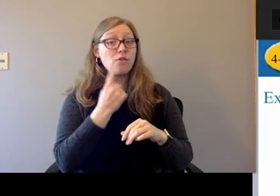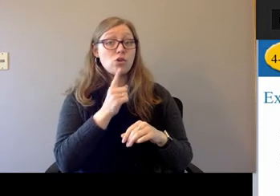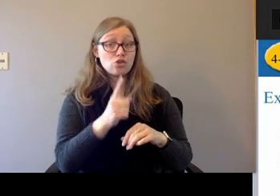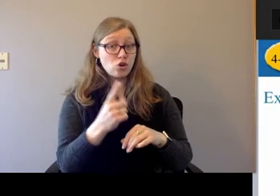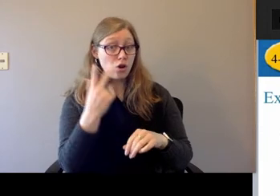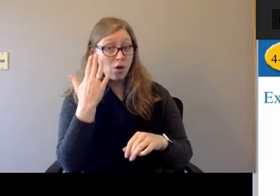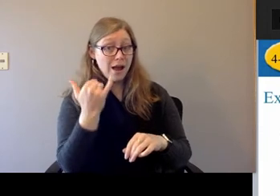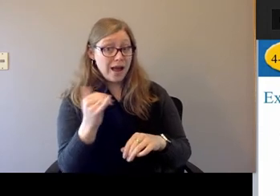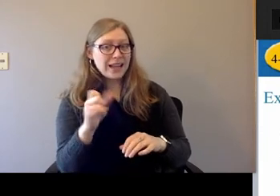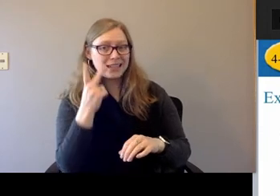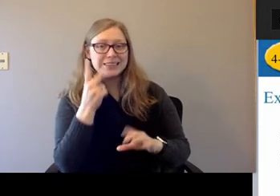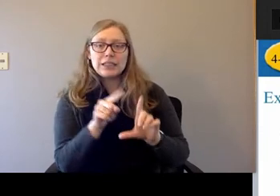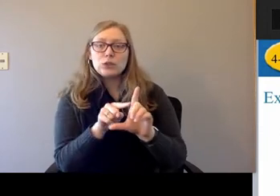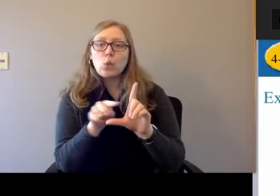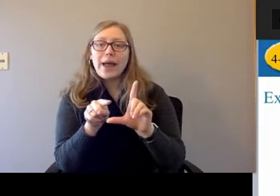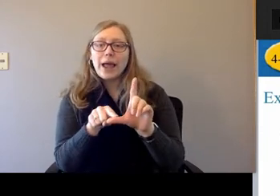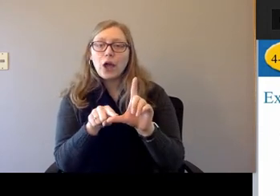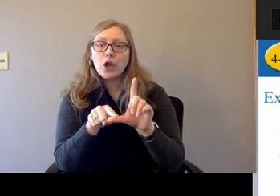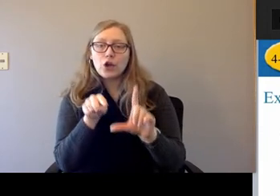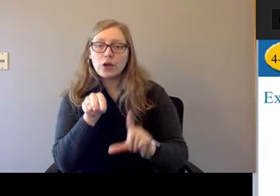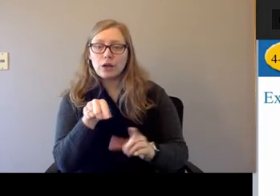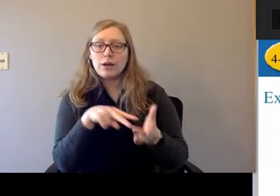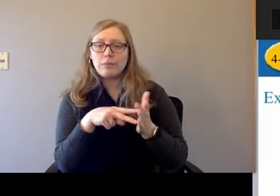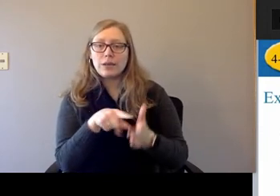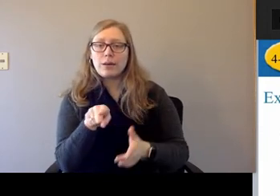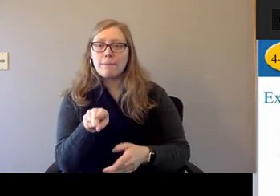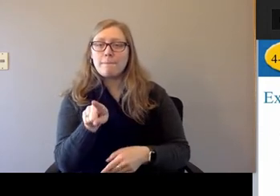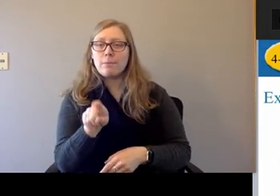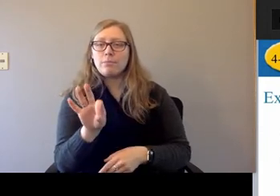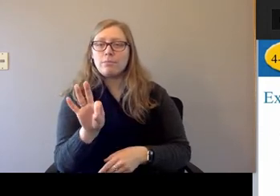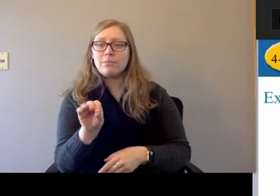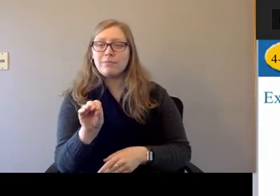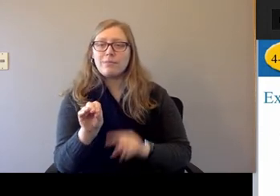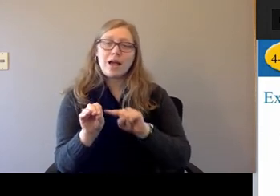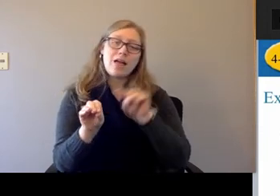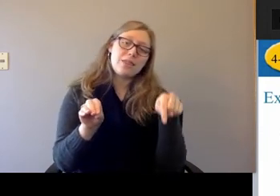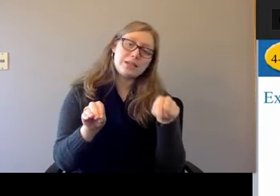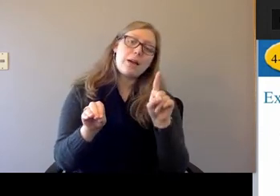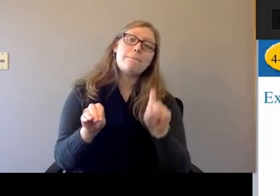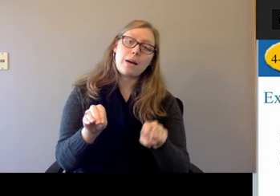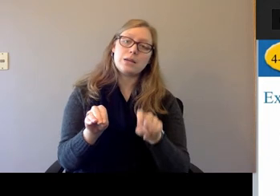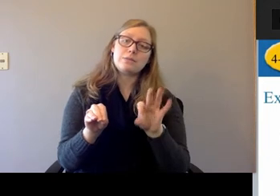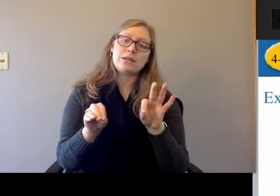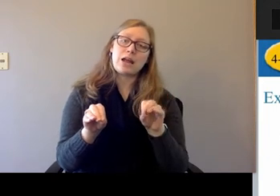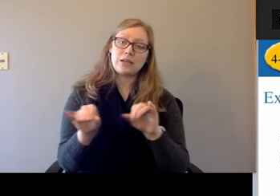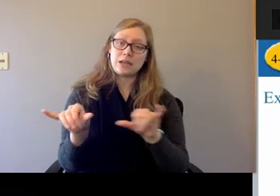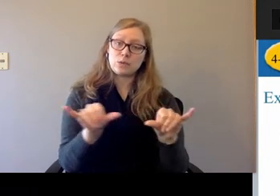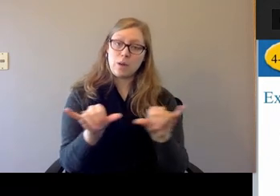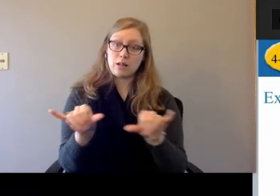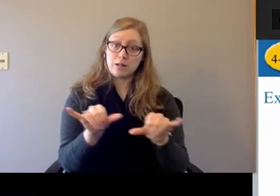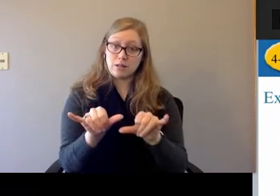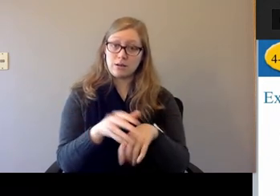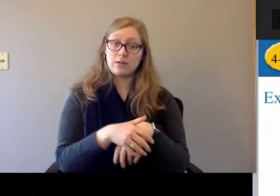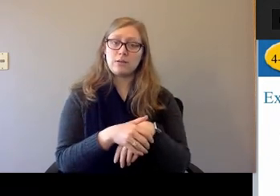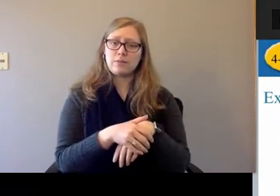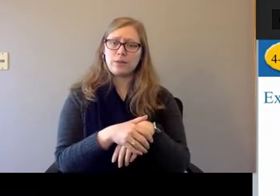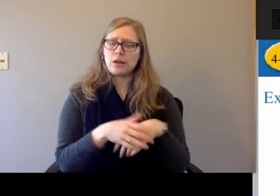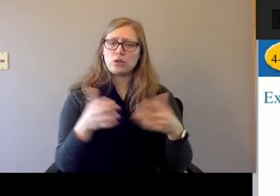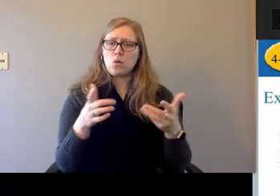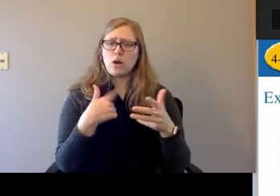supplementary angle, so it has to be 90 degrees as well. So can I use the hypotenuse leg? So what do I need to know? I need to